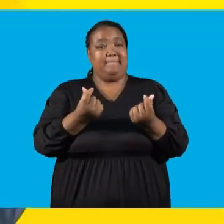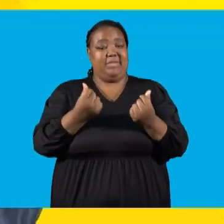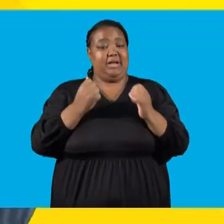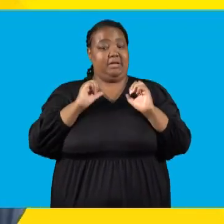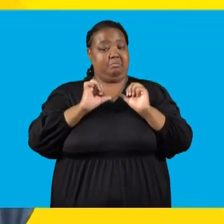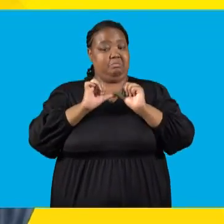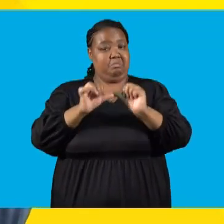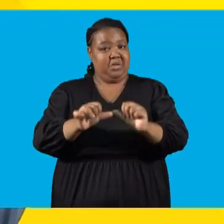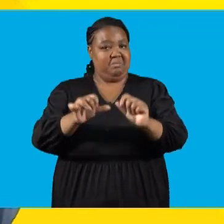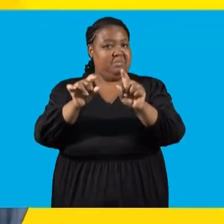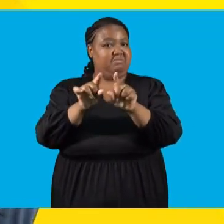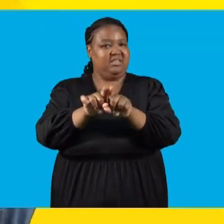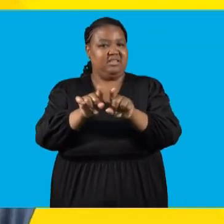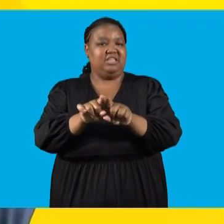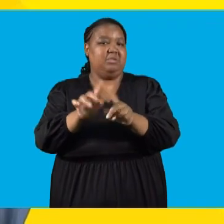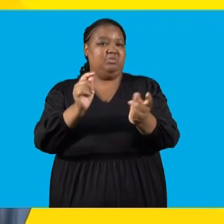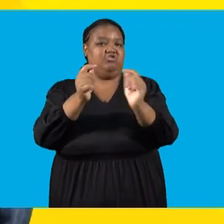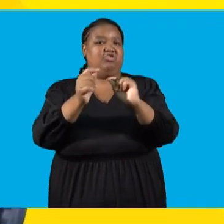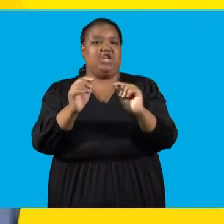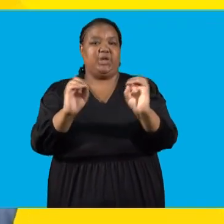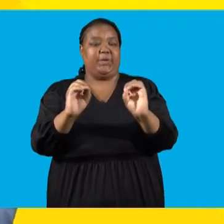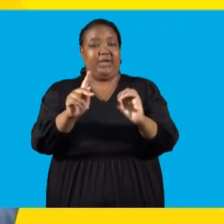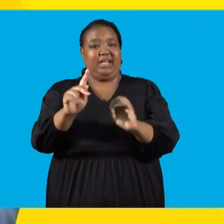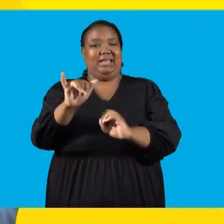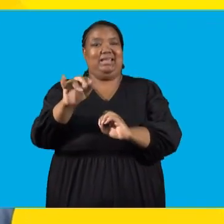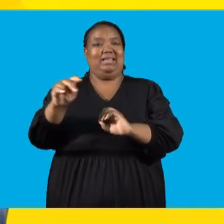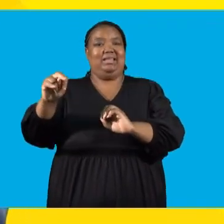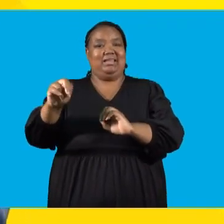to keep their price unchanged at the king.